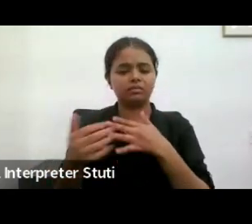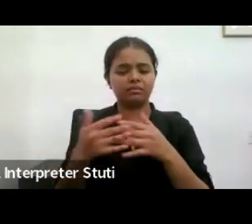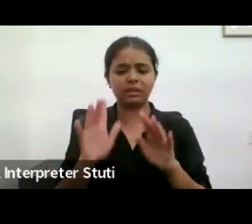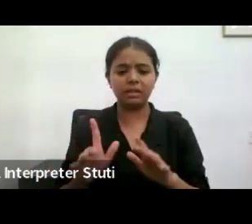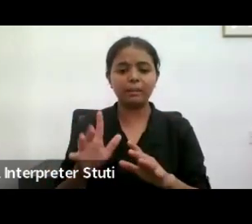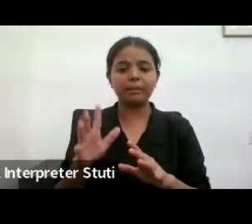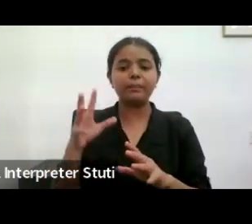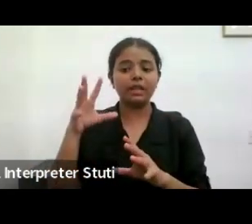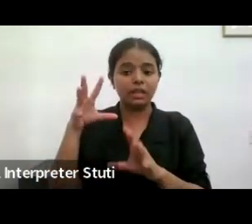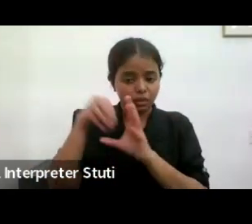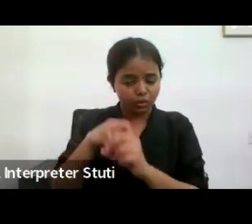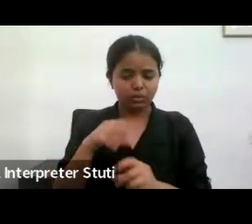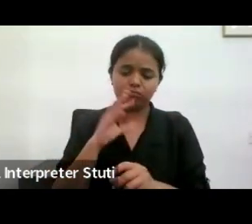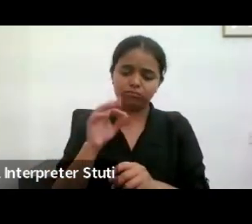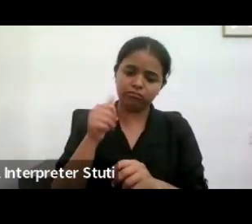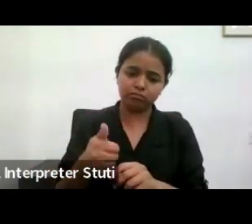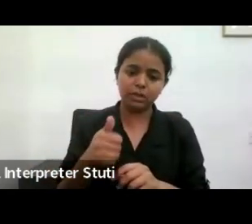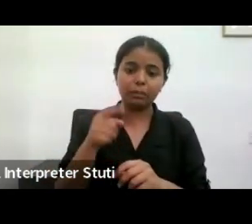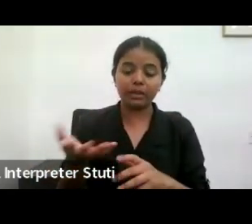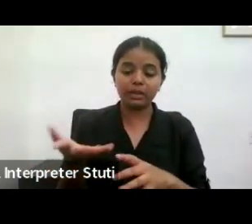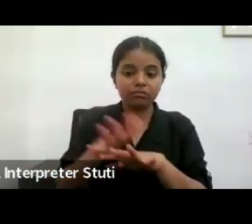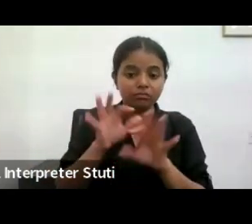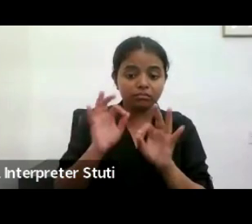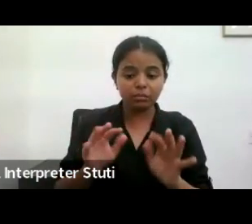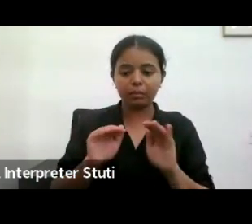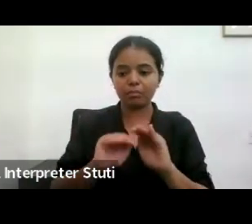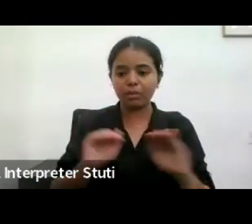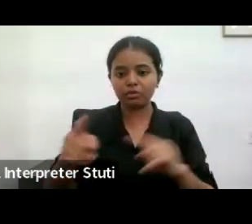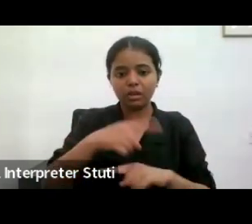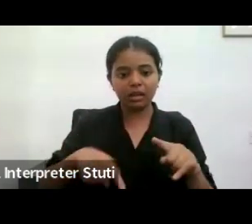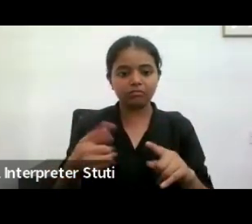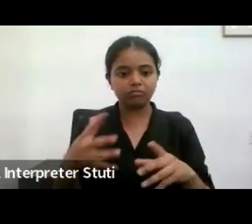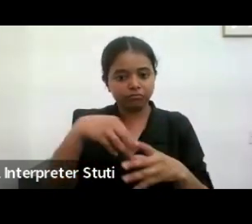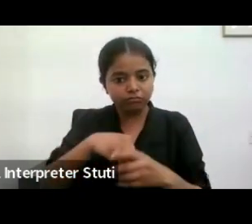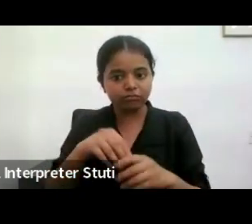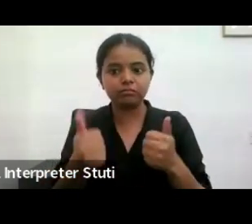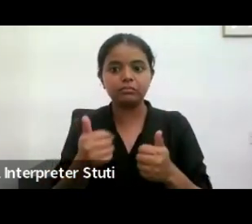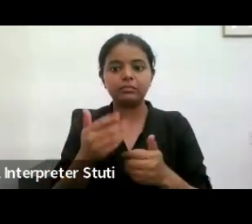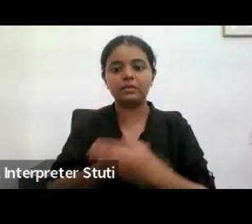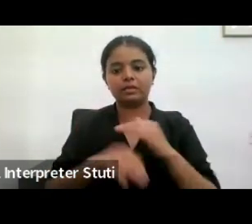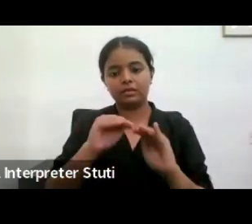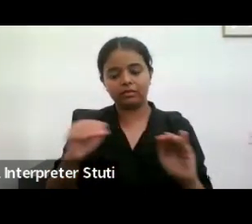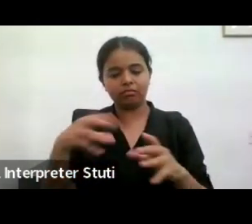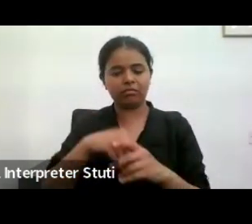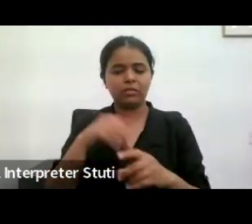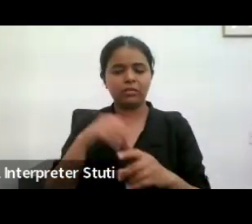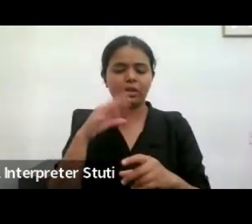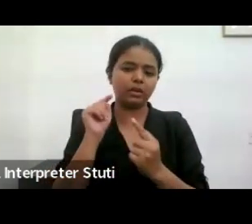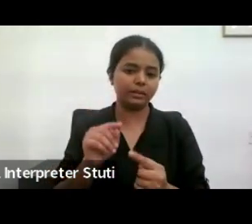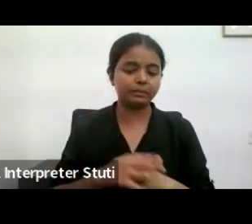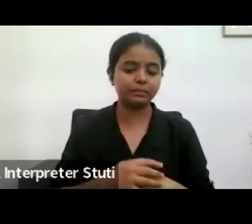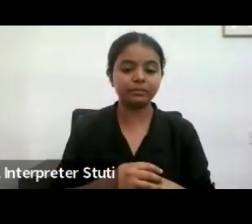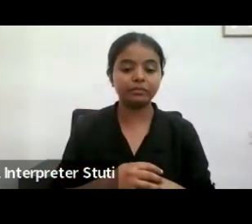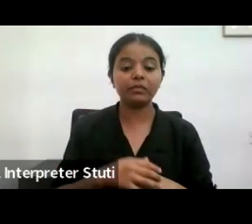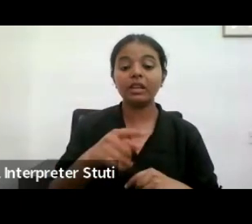not limited to, the safe reintegration of children. I think Radhika made such important points about this